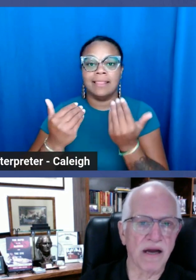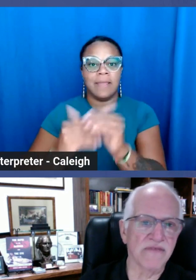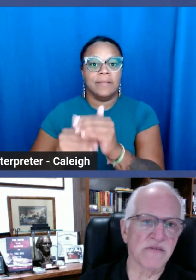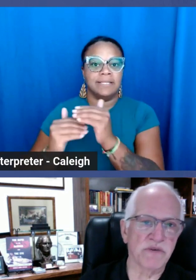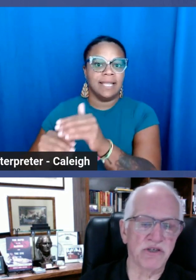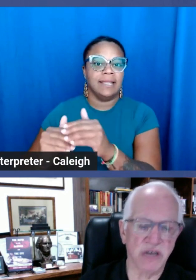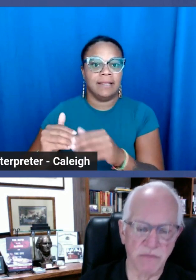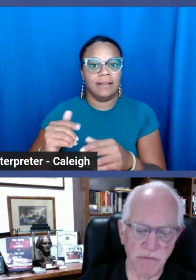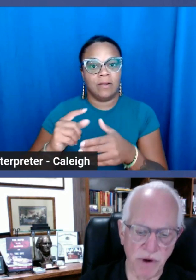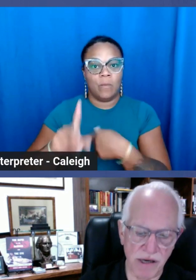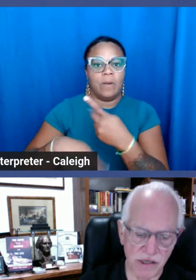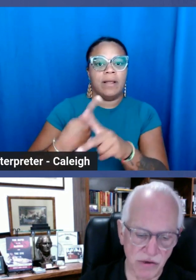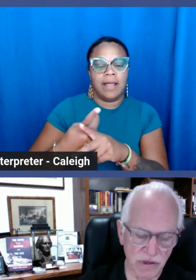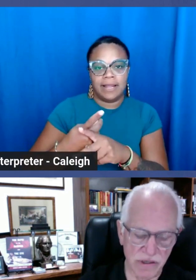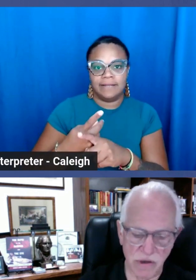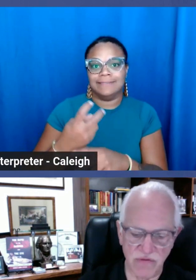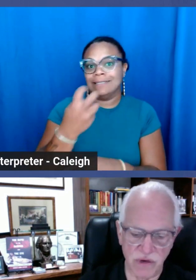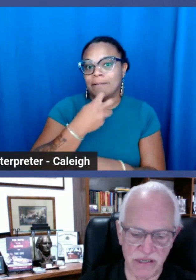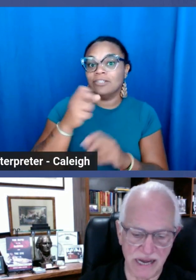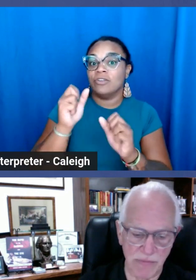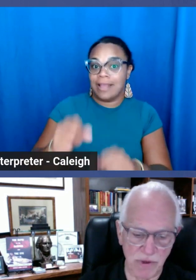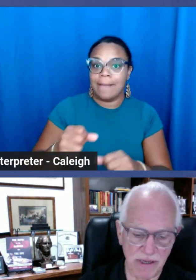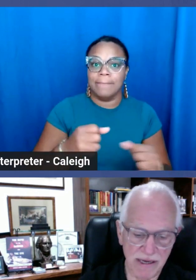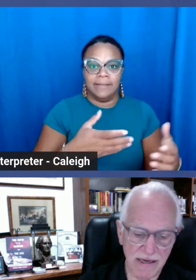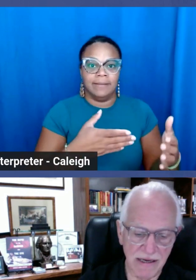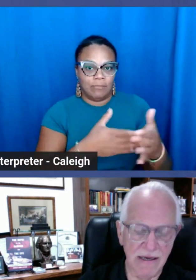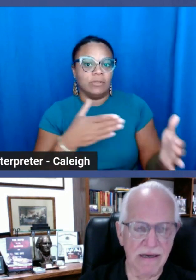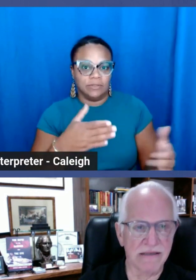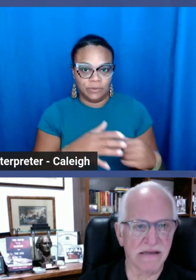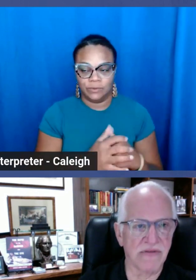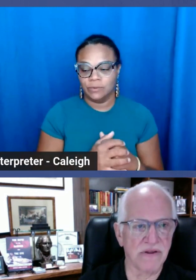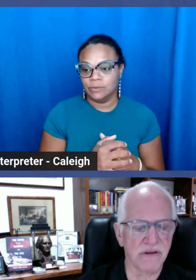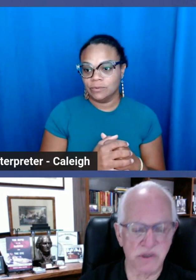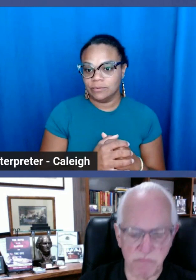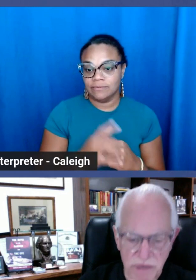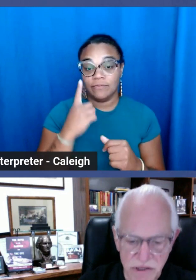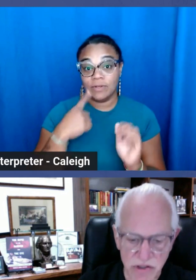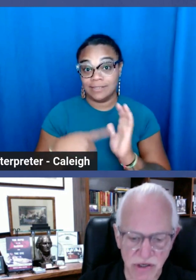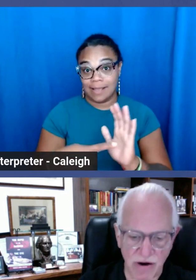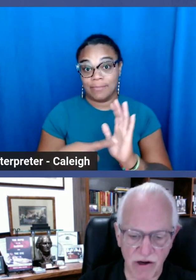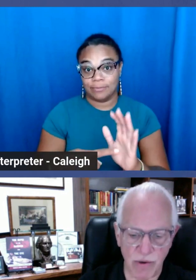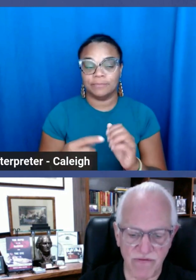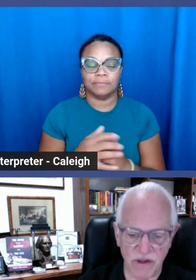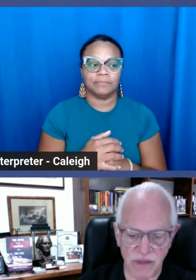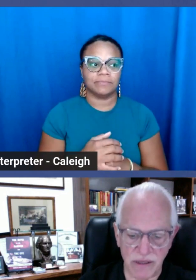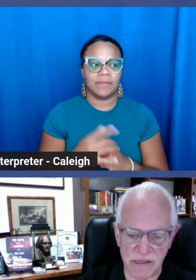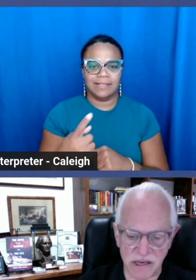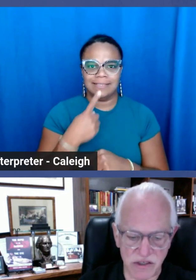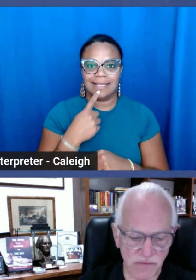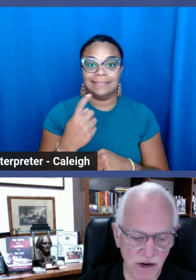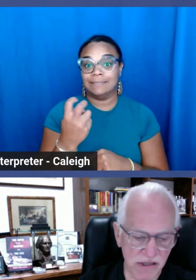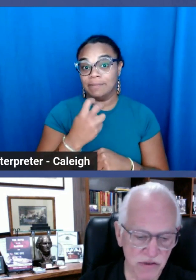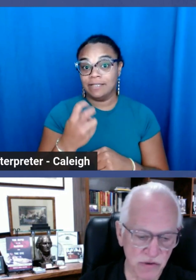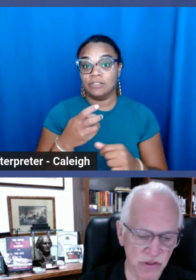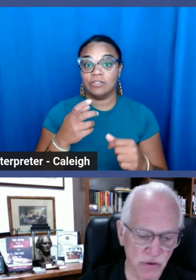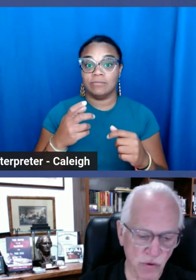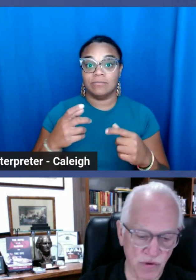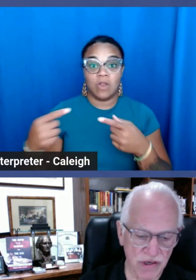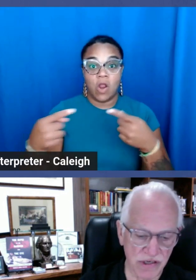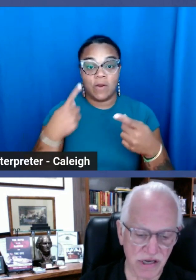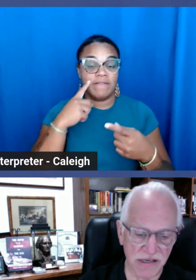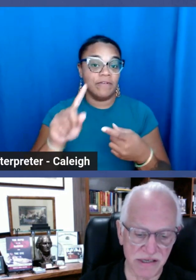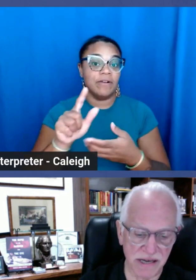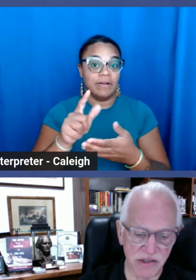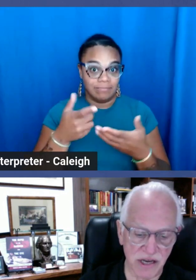what kind of speech can be prosecuted. So, for example, it said that speech arguing for the legalization of prostitution or